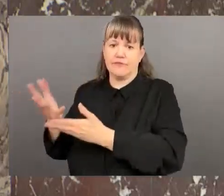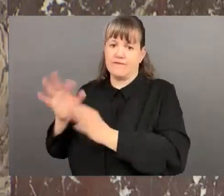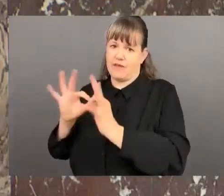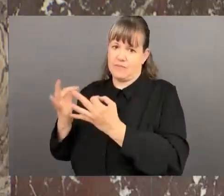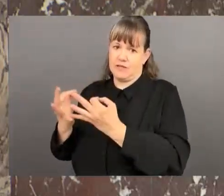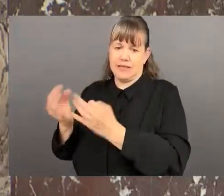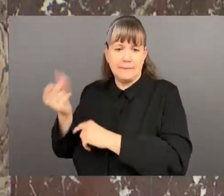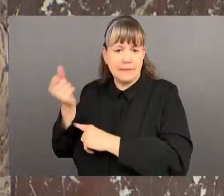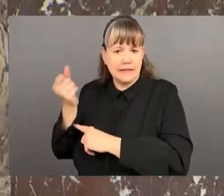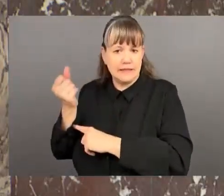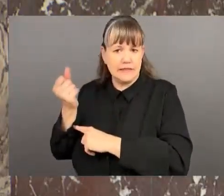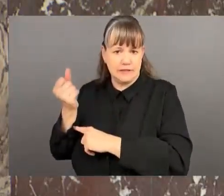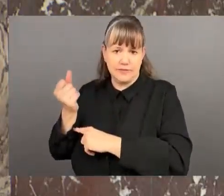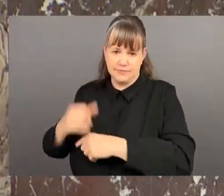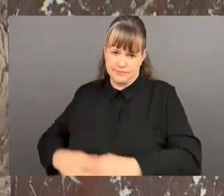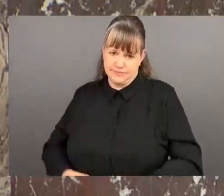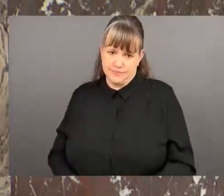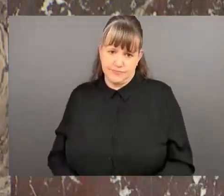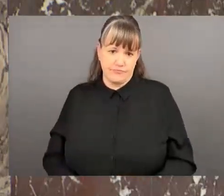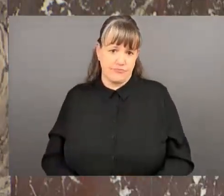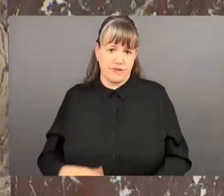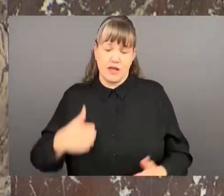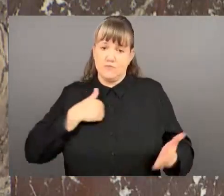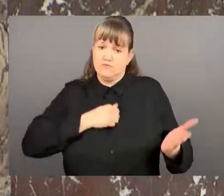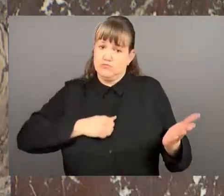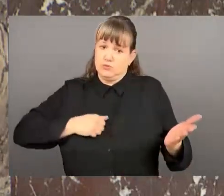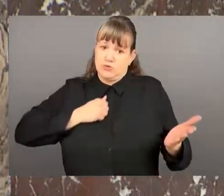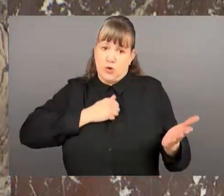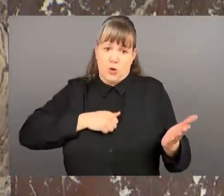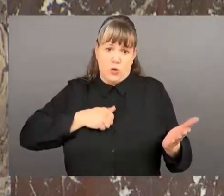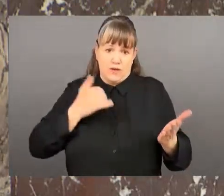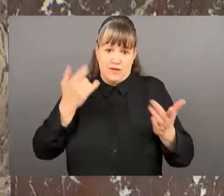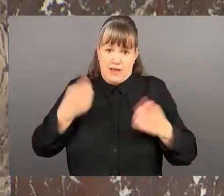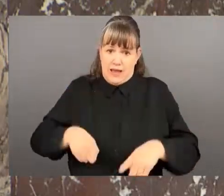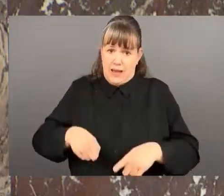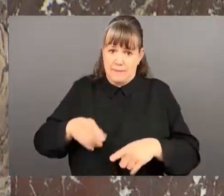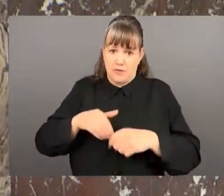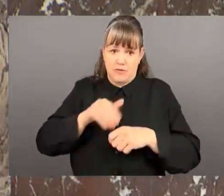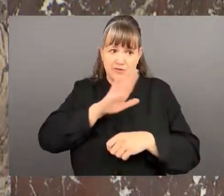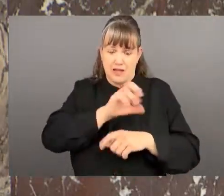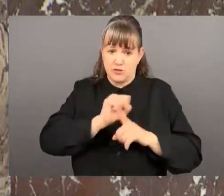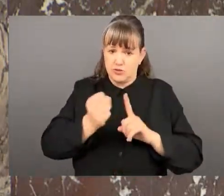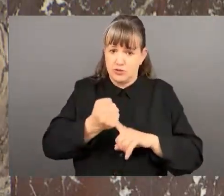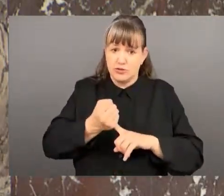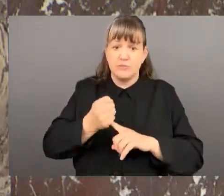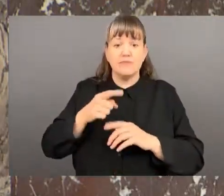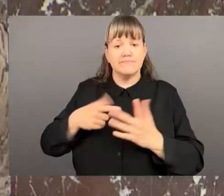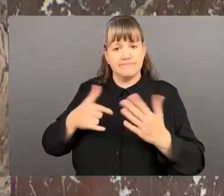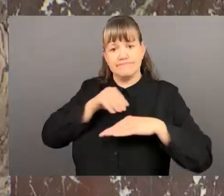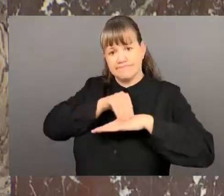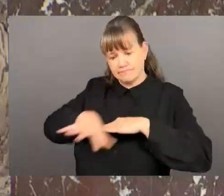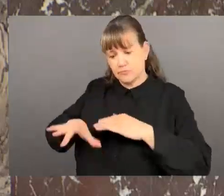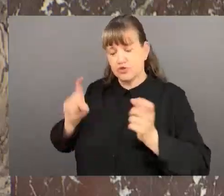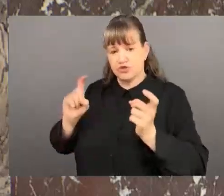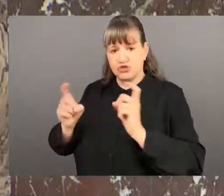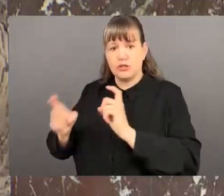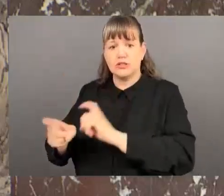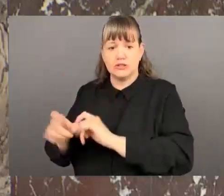very sorry for the family, but it has made significant systemic changes in all of our housing across the province